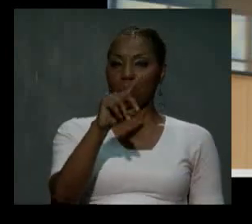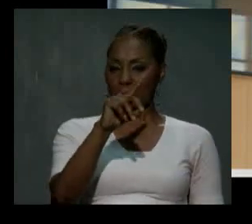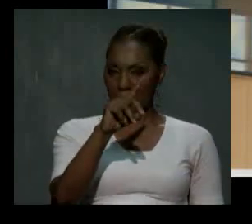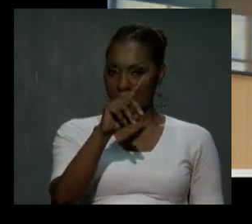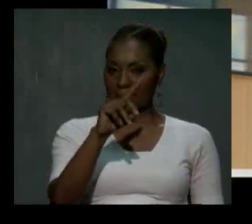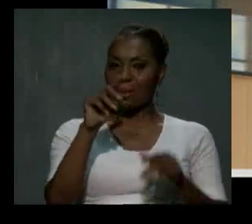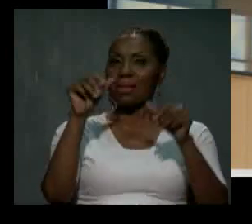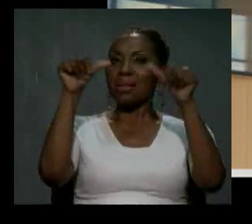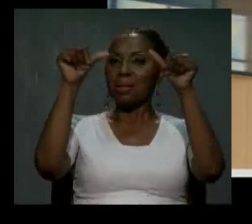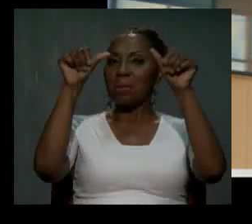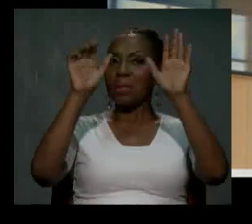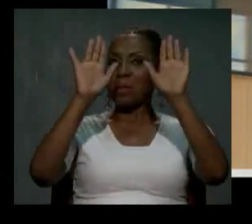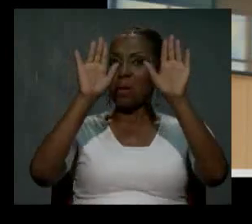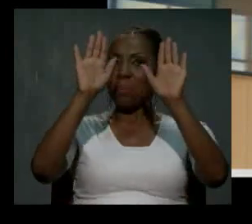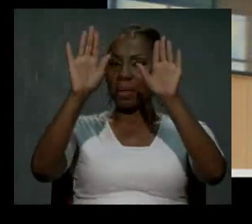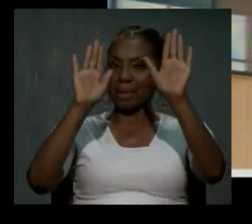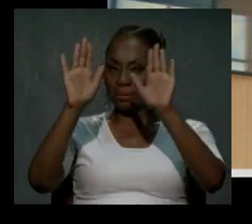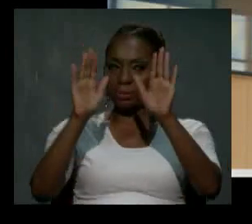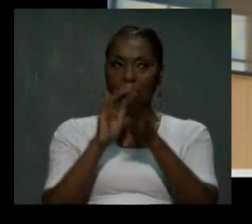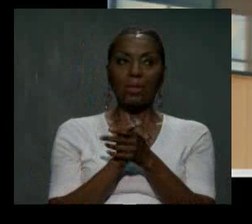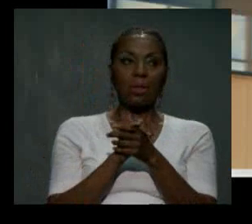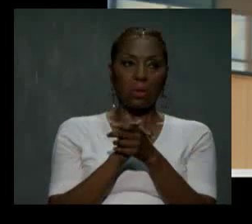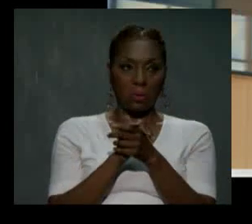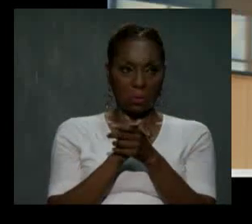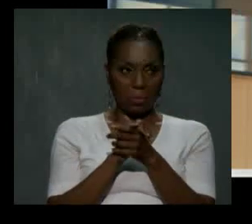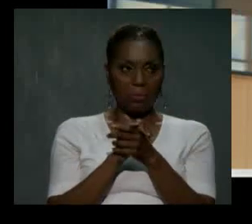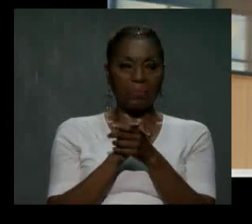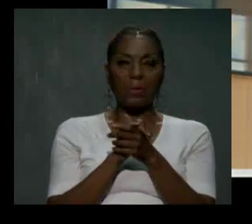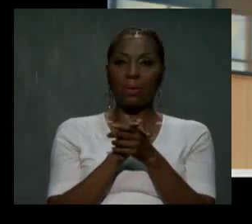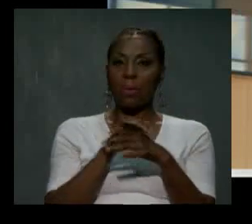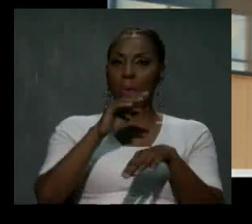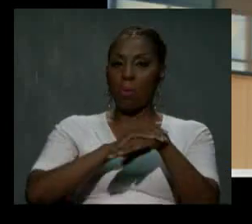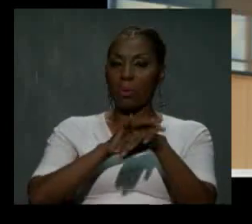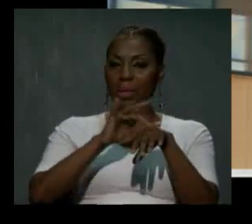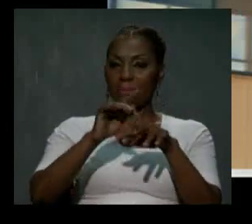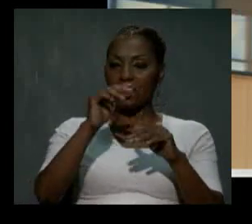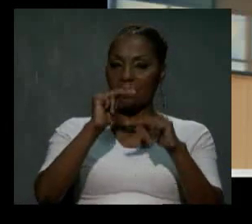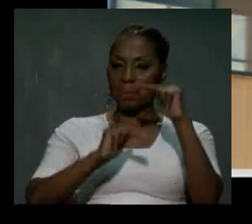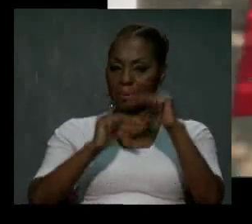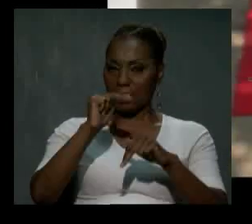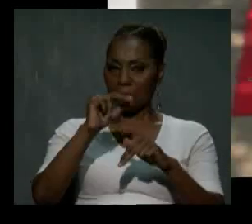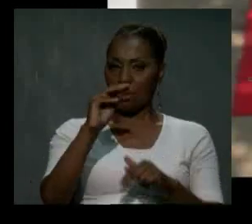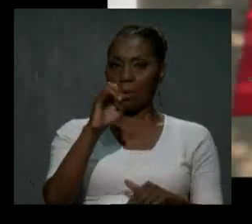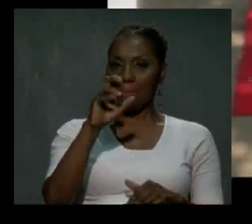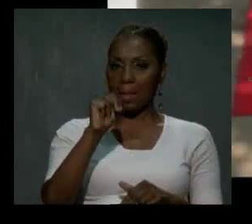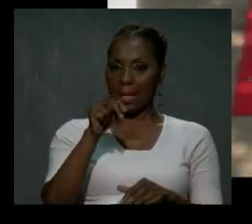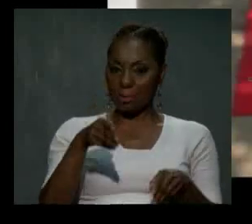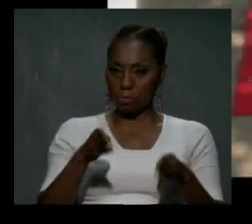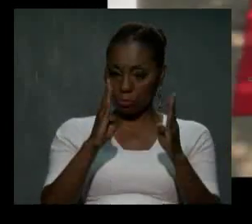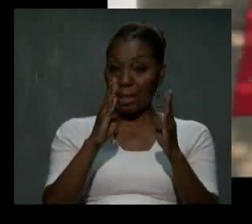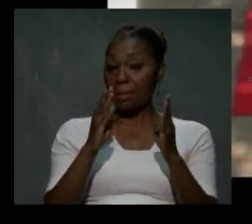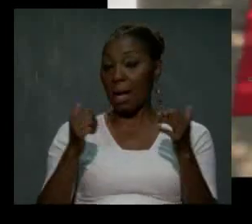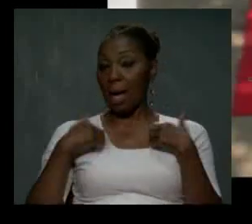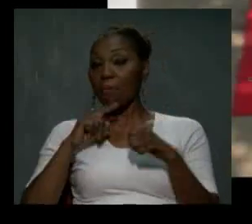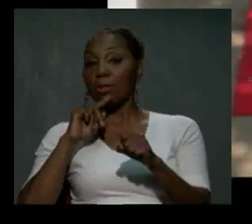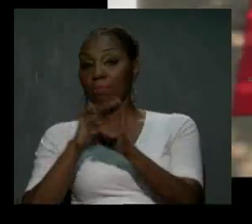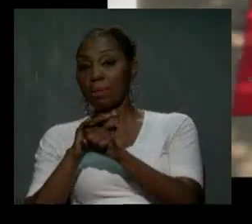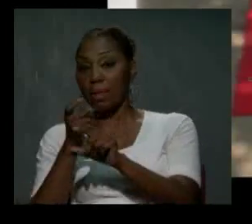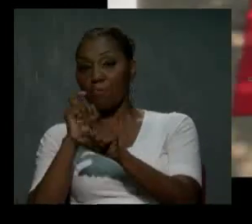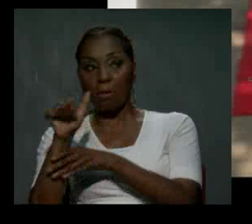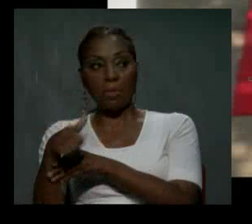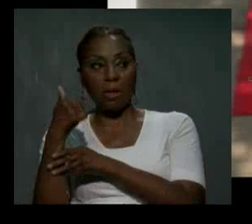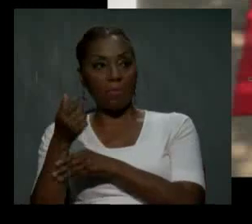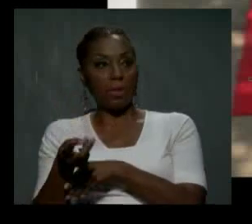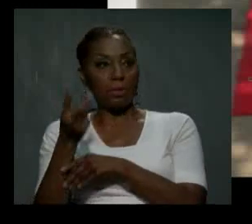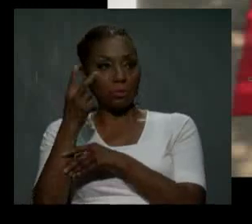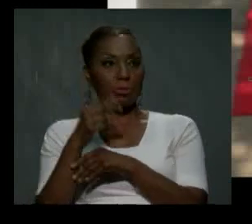of the empty buildings downtown on Main Street. And we're going to have, I've gotten commitments from the other two buildings, and that's my daughter